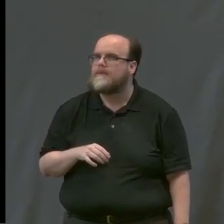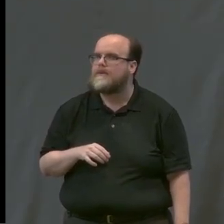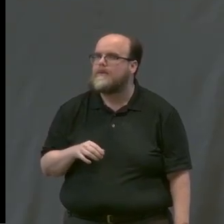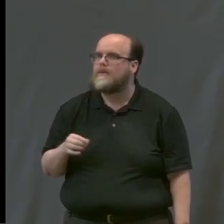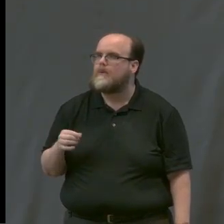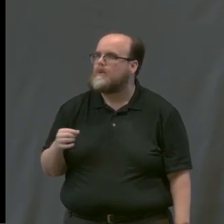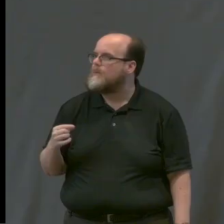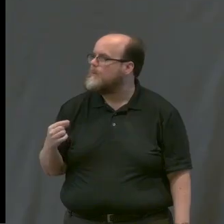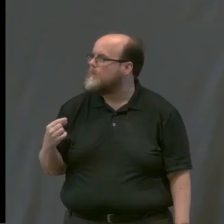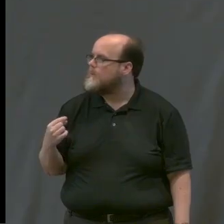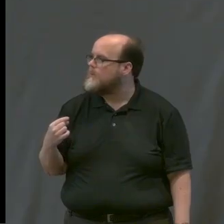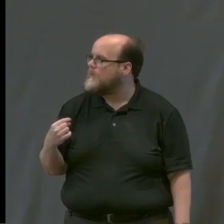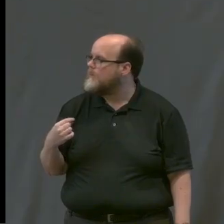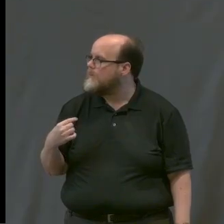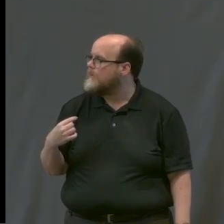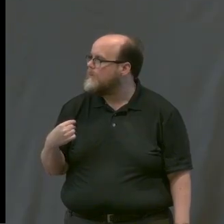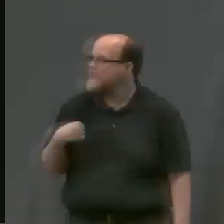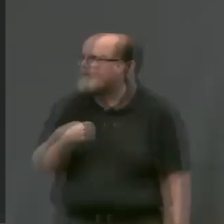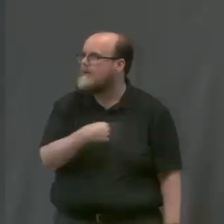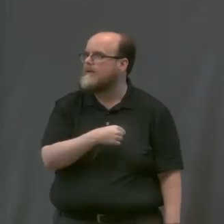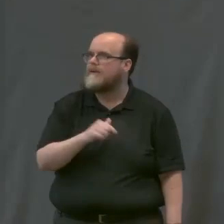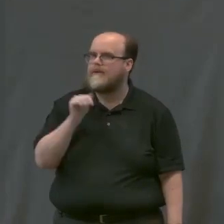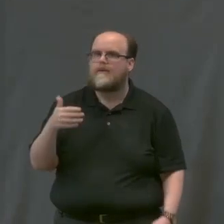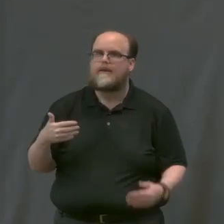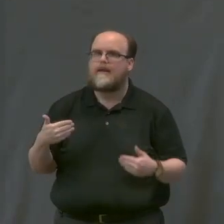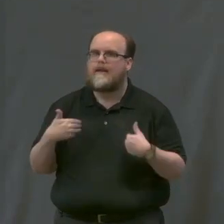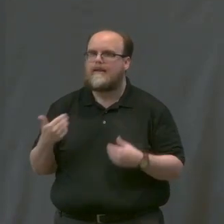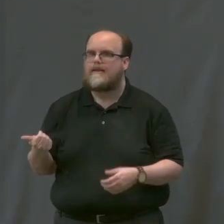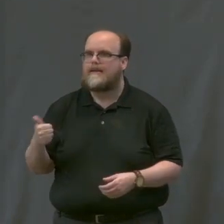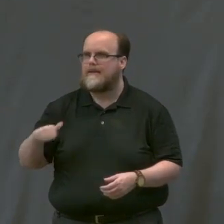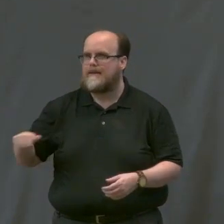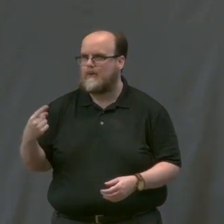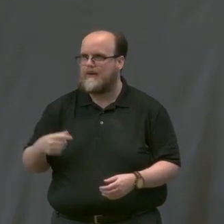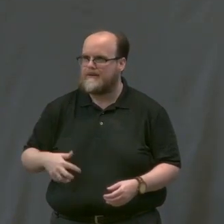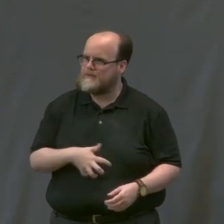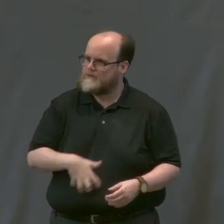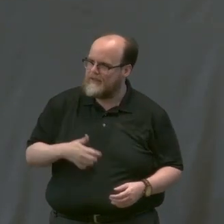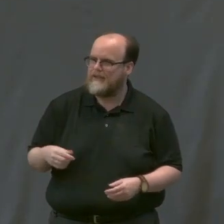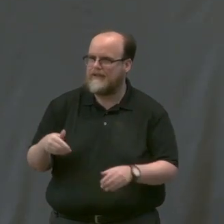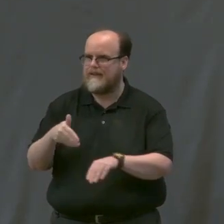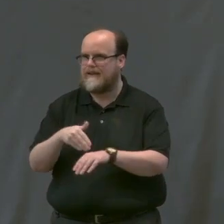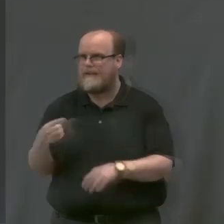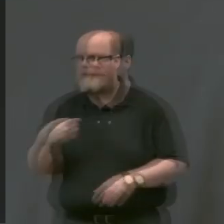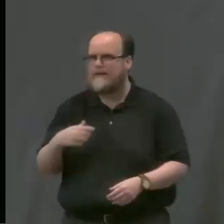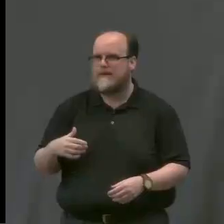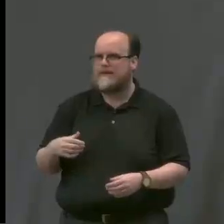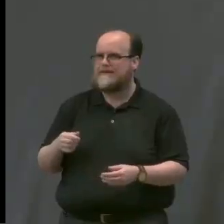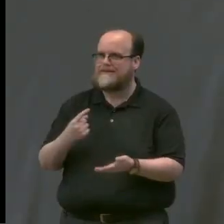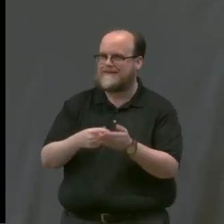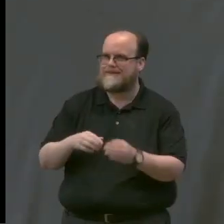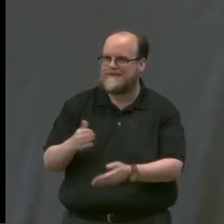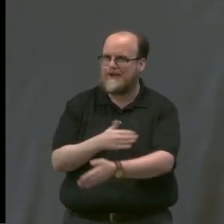We haven't gotten anybody upset at us concerning songs in a long time. So let's talk about a couple of songs while we're here.